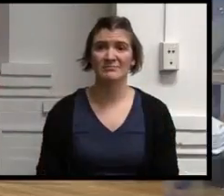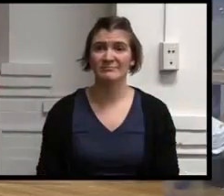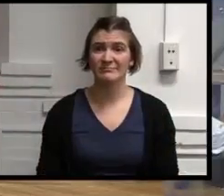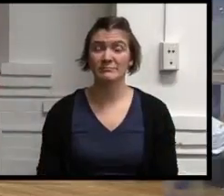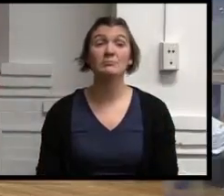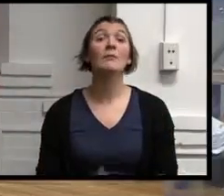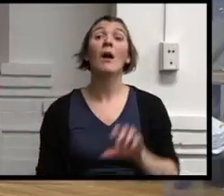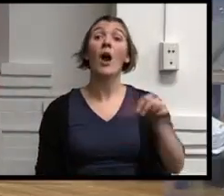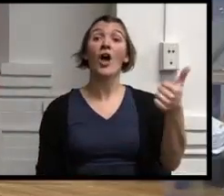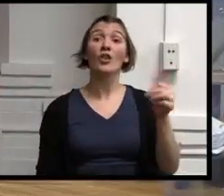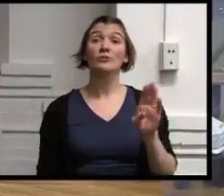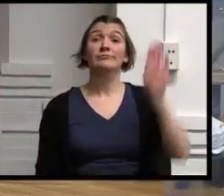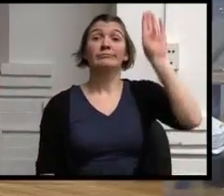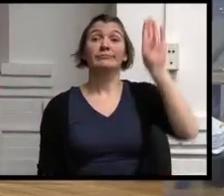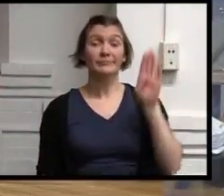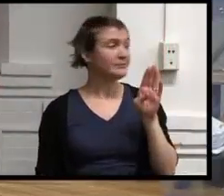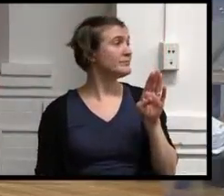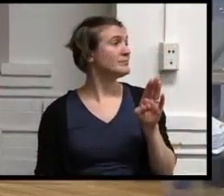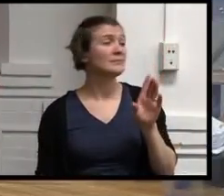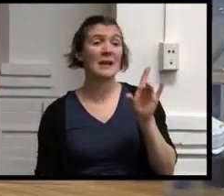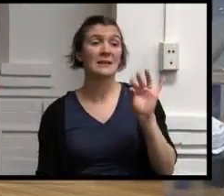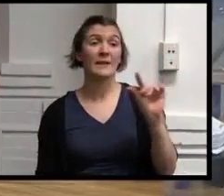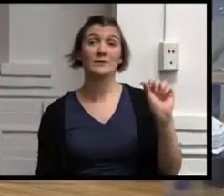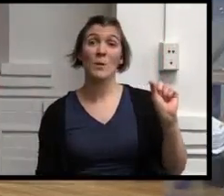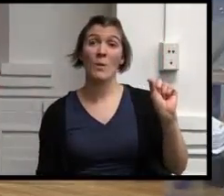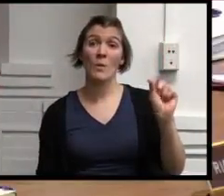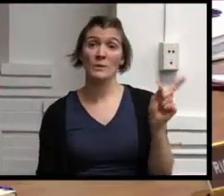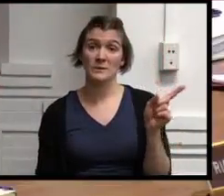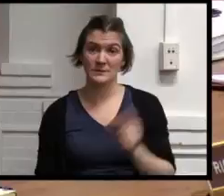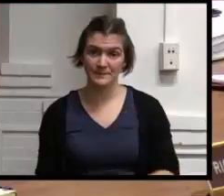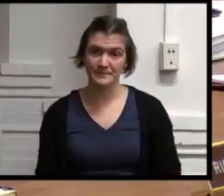Anybody else on the board? Couple Dave? things. Just about the